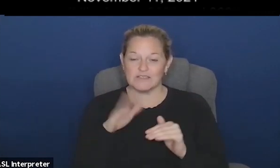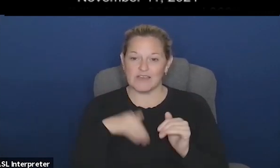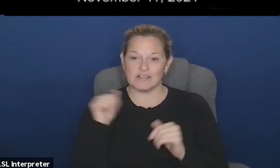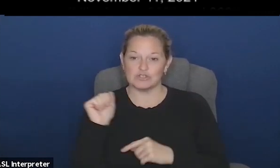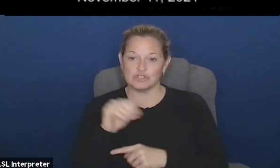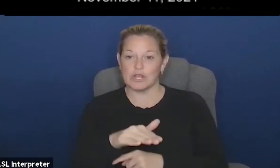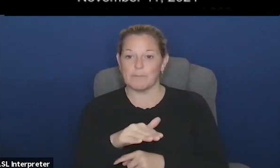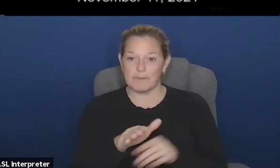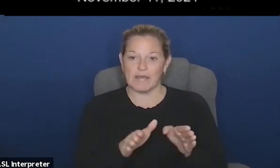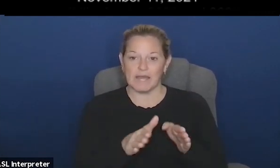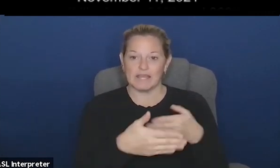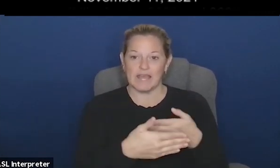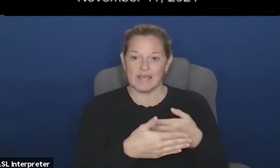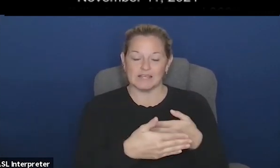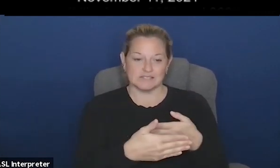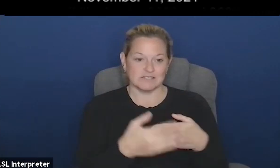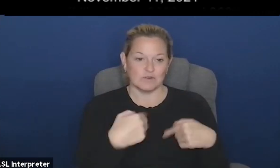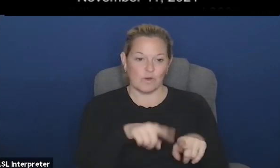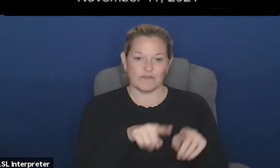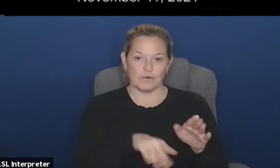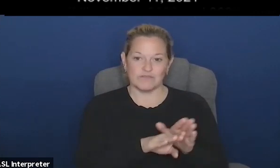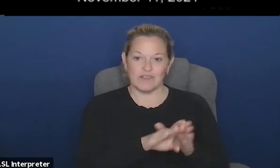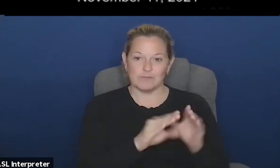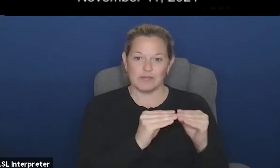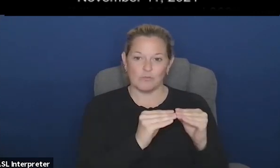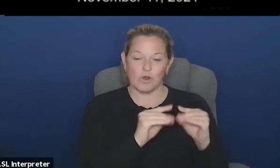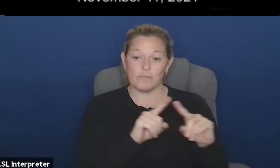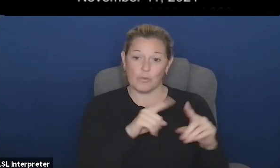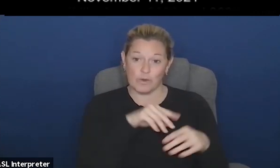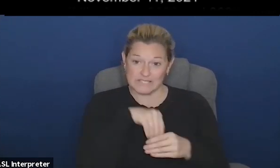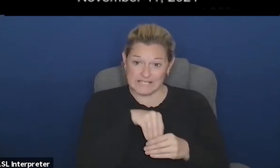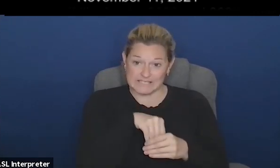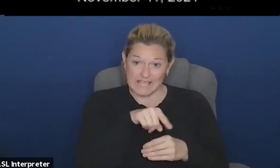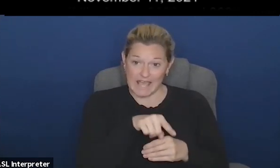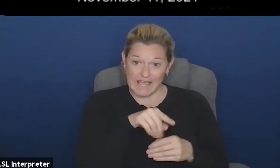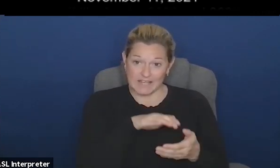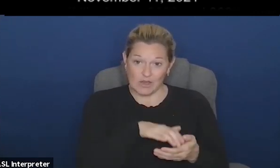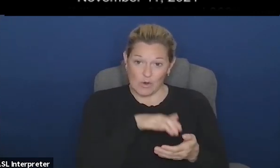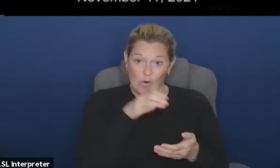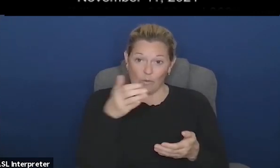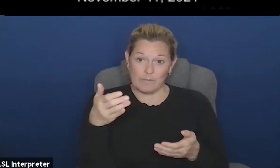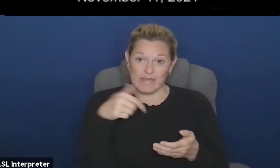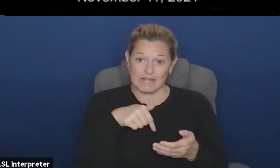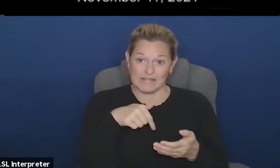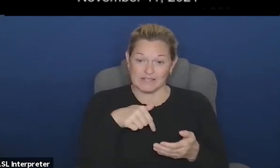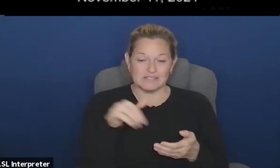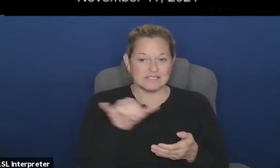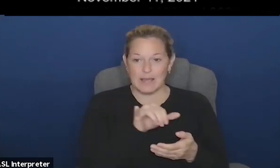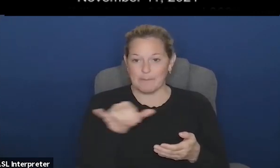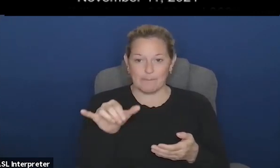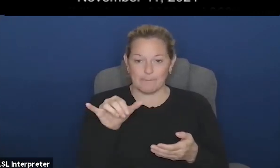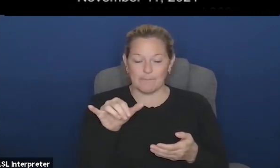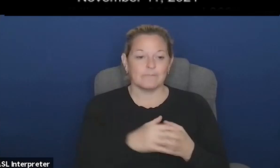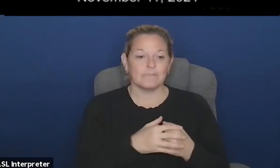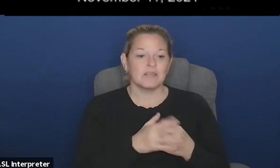as they started to develop more. But the insides of this case are exactly the same as Sóley described. So here we're going to play a clip in just a second, and what you're going